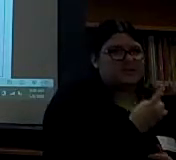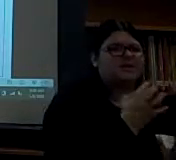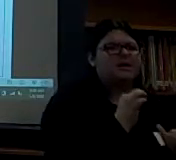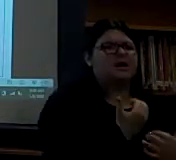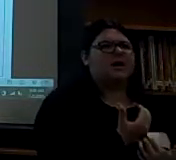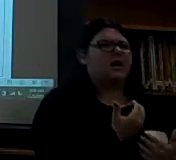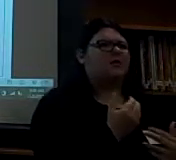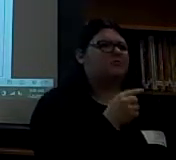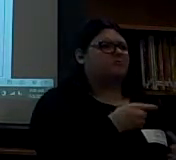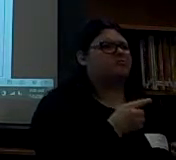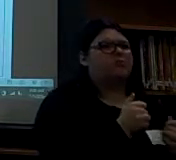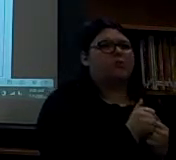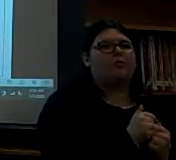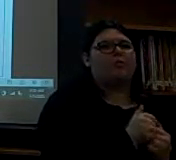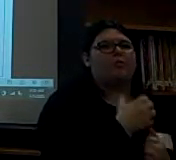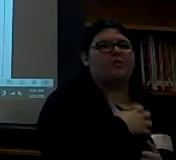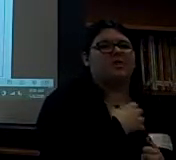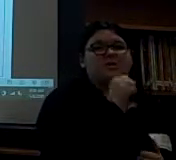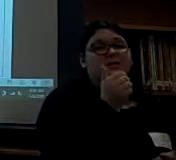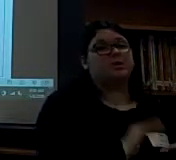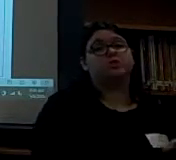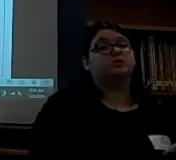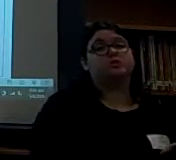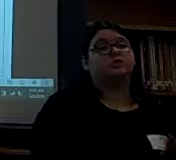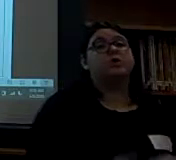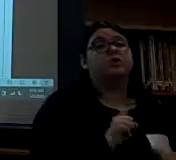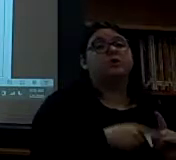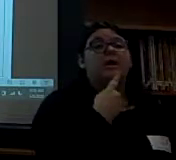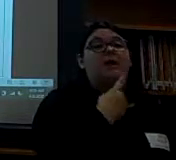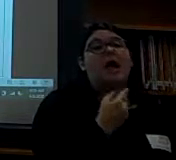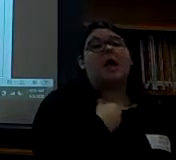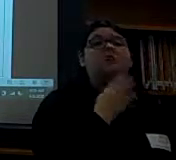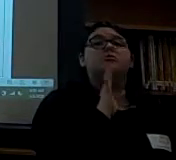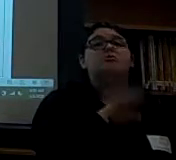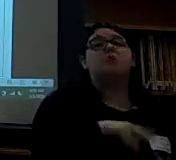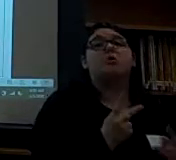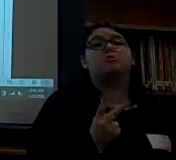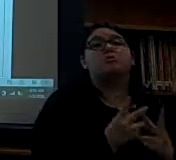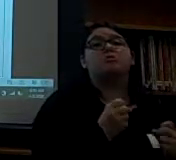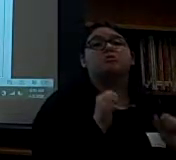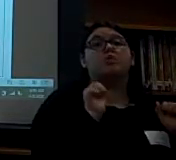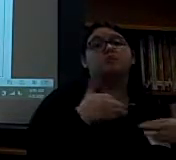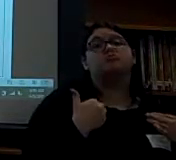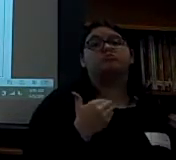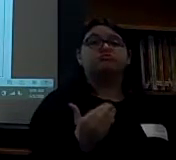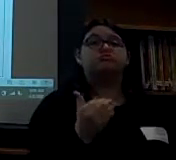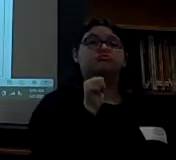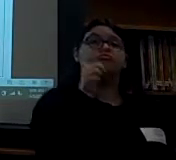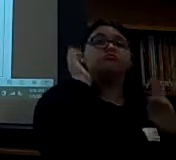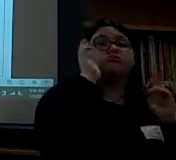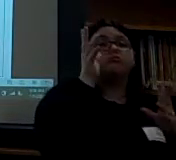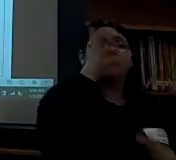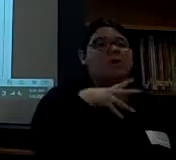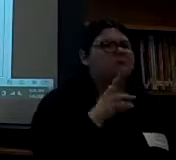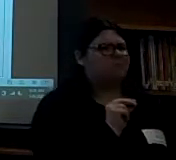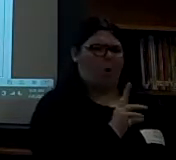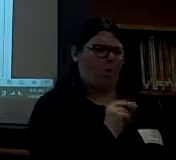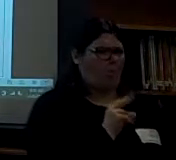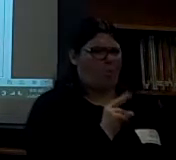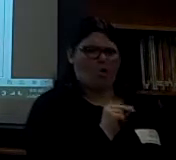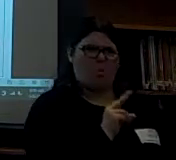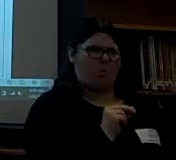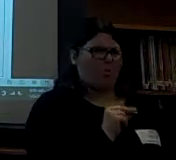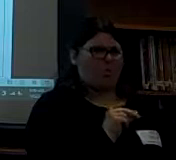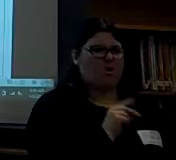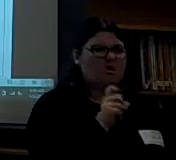do you deal with your yuck, because it's not an excuse. You can't say, oh, I was in a bad place, so I'm allowed to be disrespectful to my parents. Uh-uh. But we